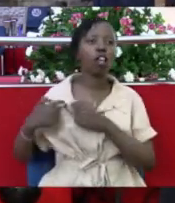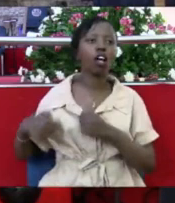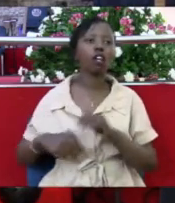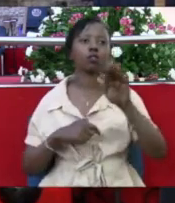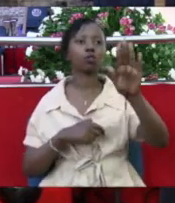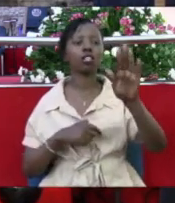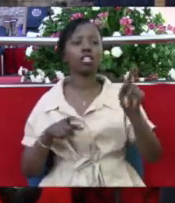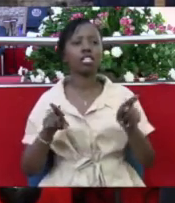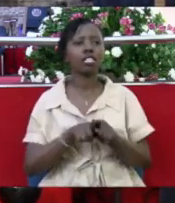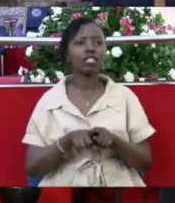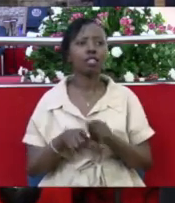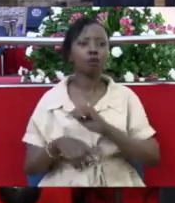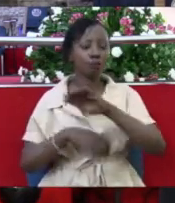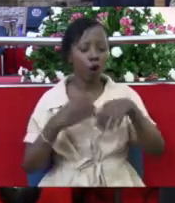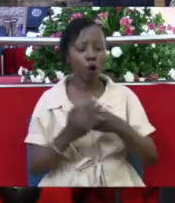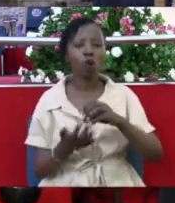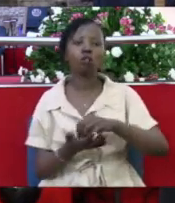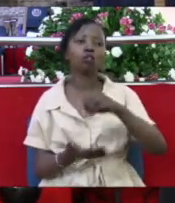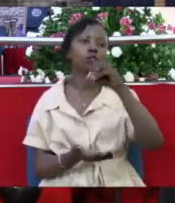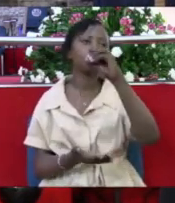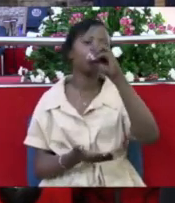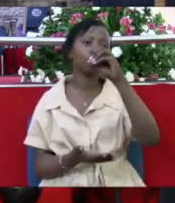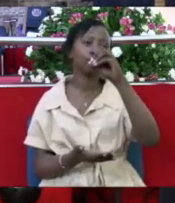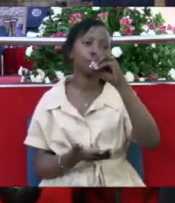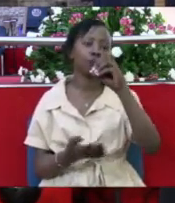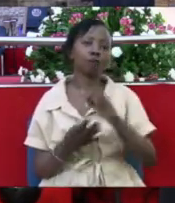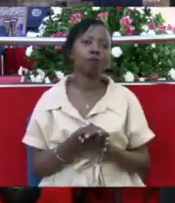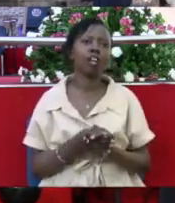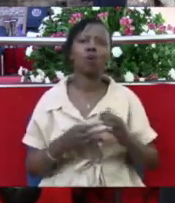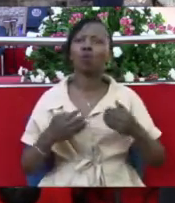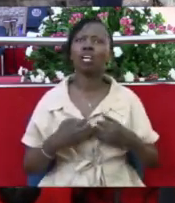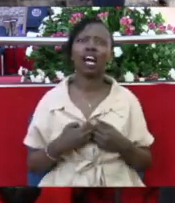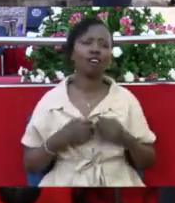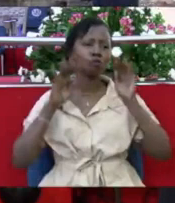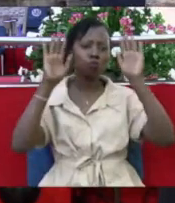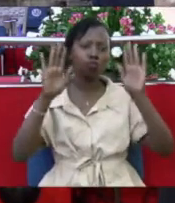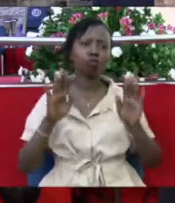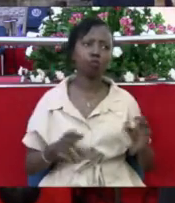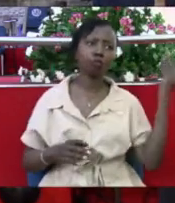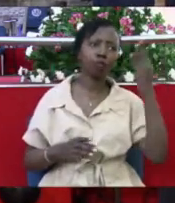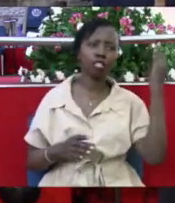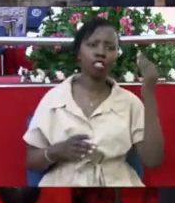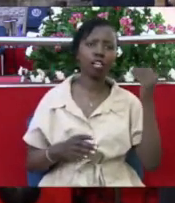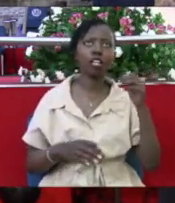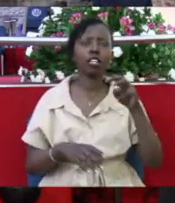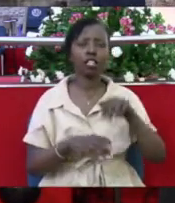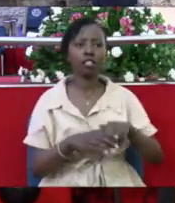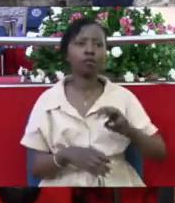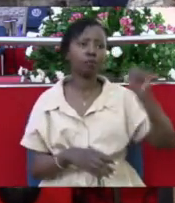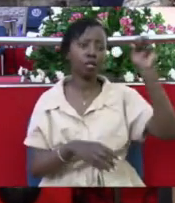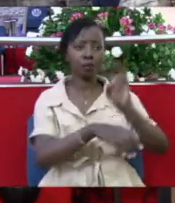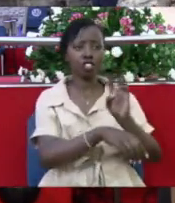all your soul. Na roho yako yote. We had an amazing preacher on Thursday at Shiloh. Tukawa na mhubiri Alhamisi pale